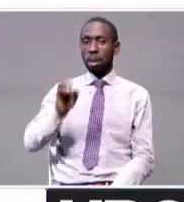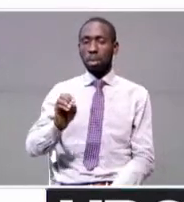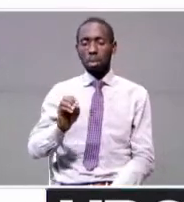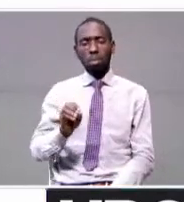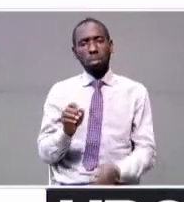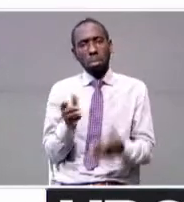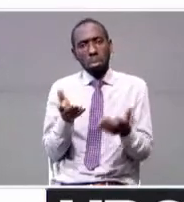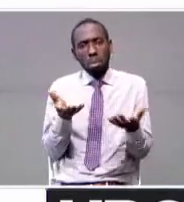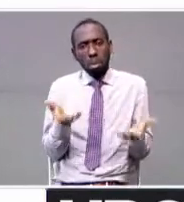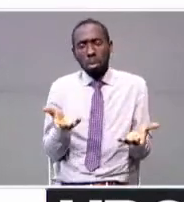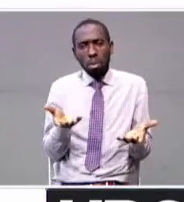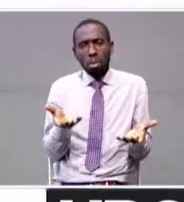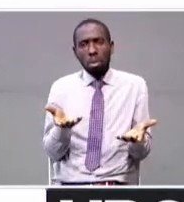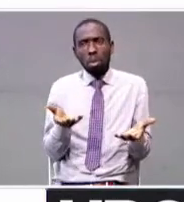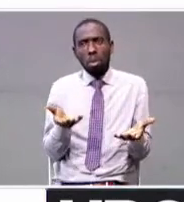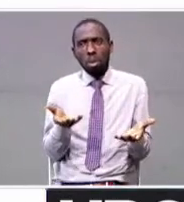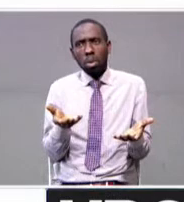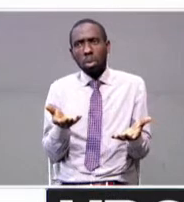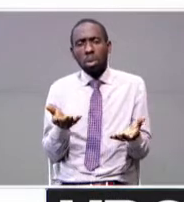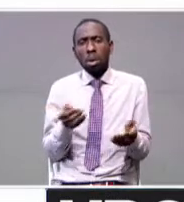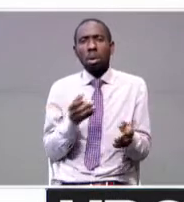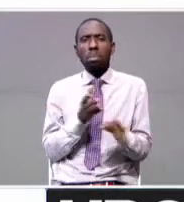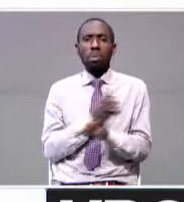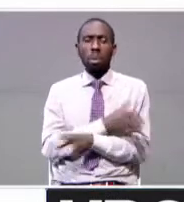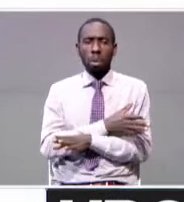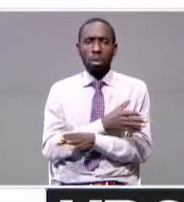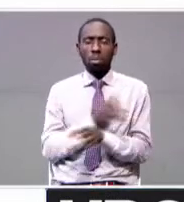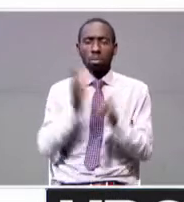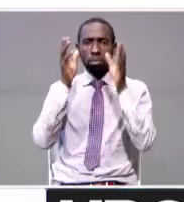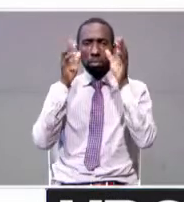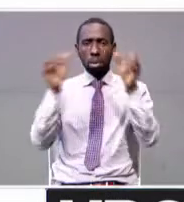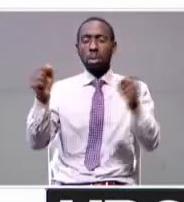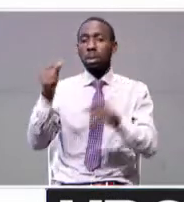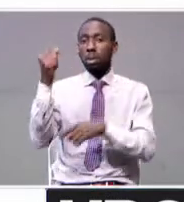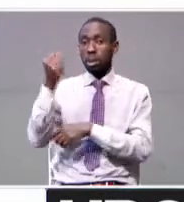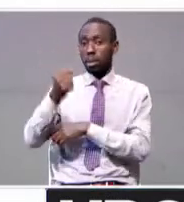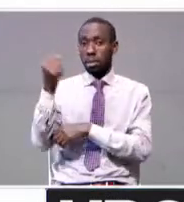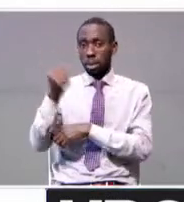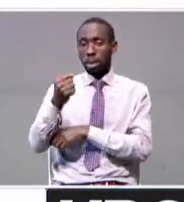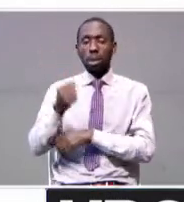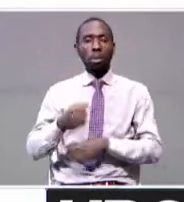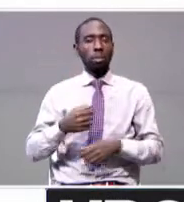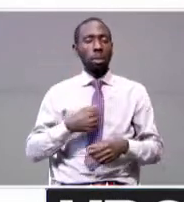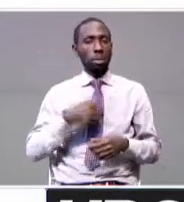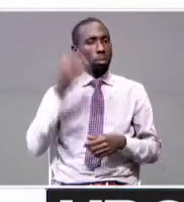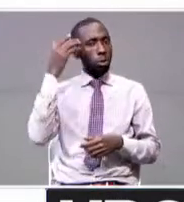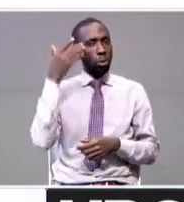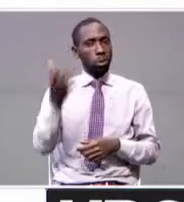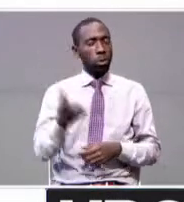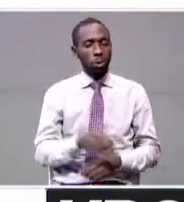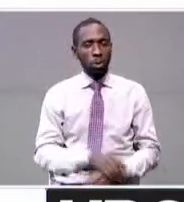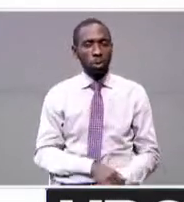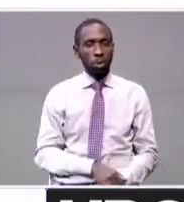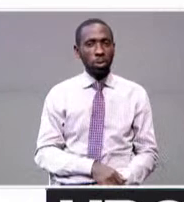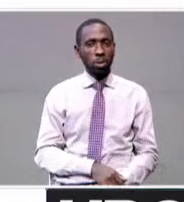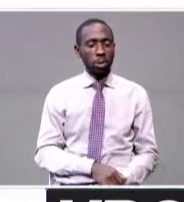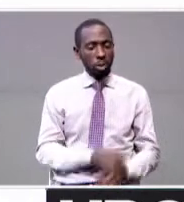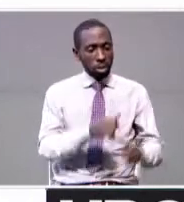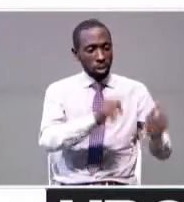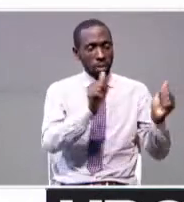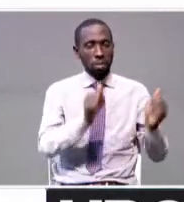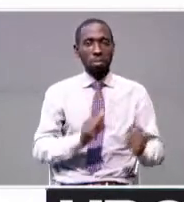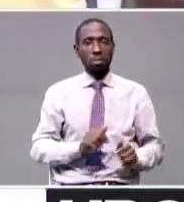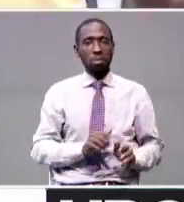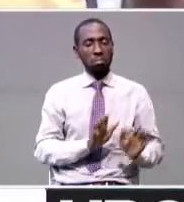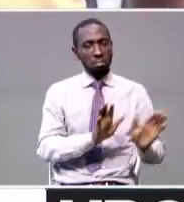oba abadde President wa Democratic Party nti setubimanyiiko yadde